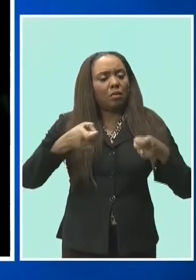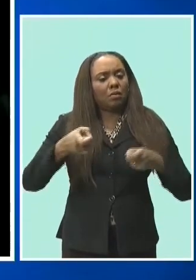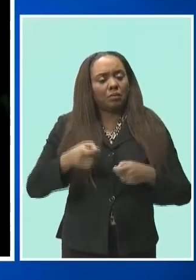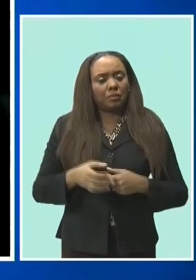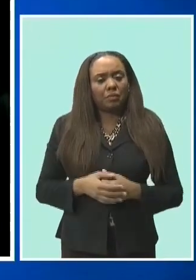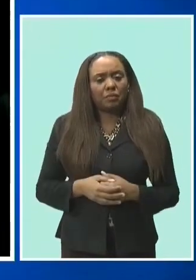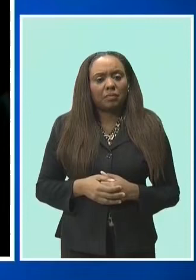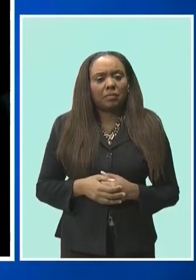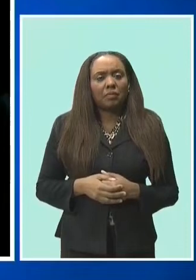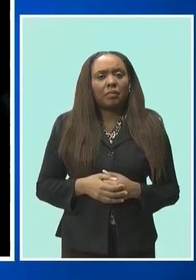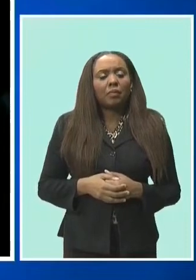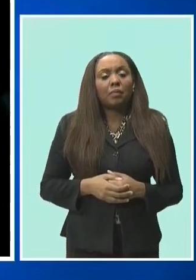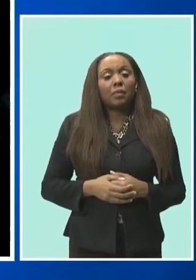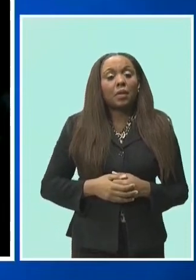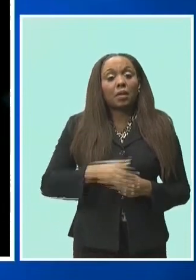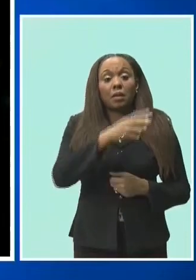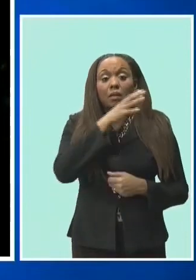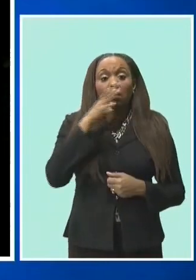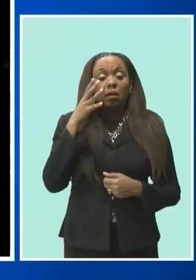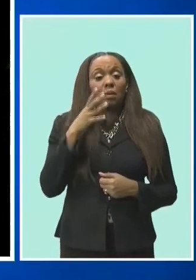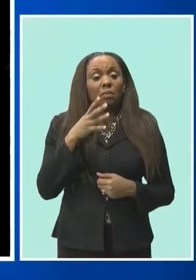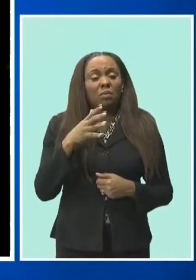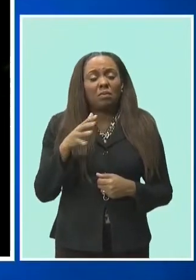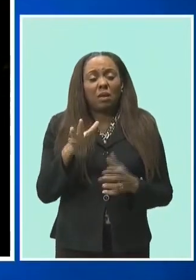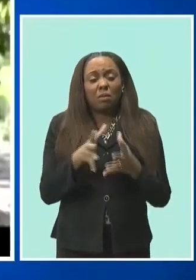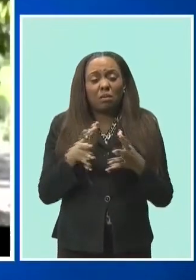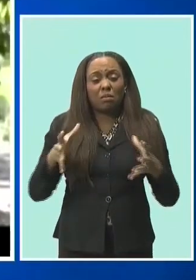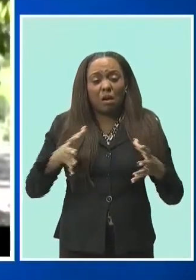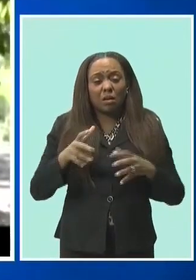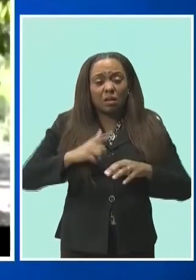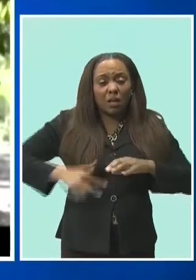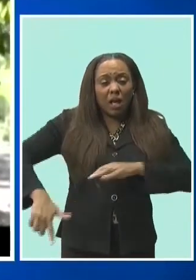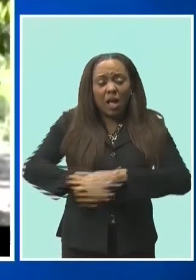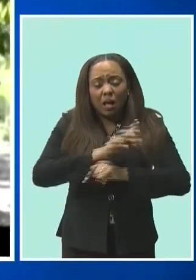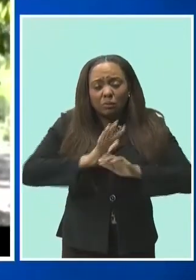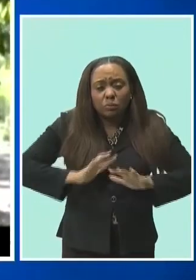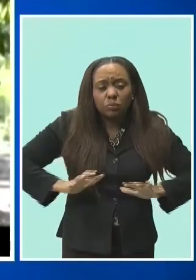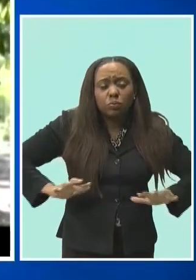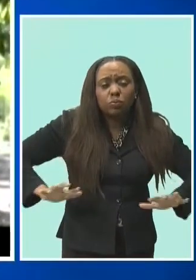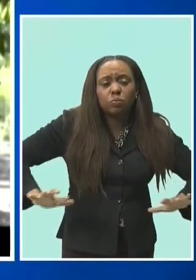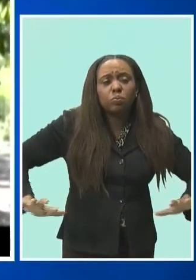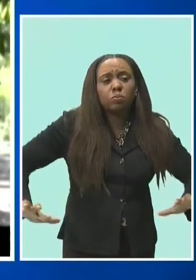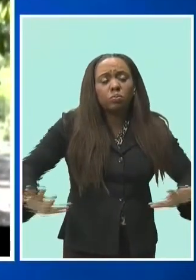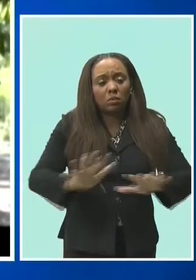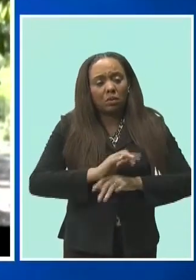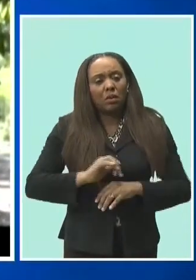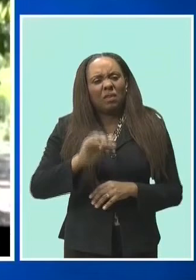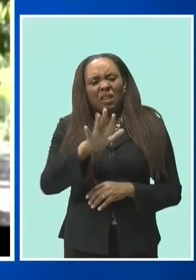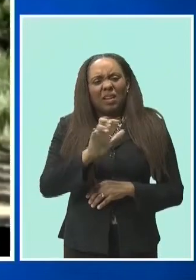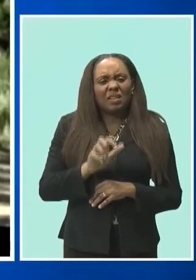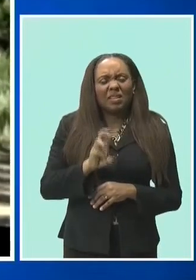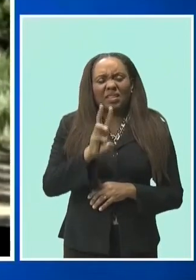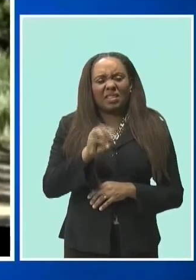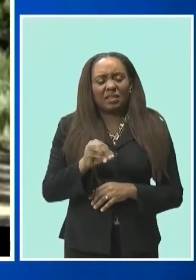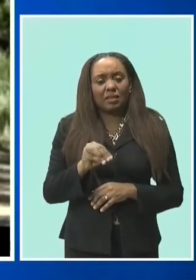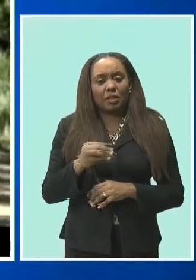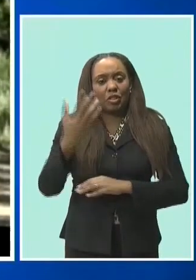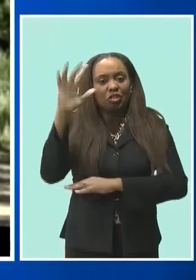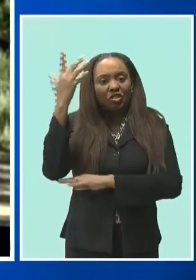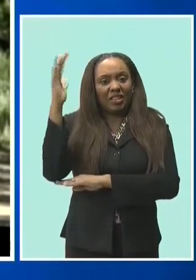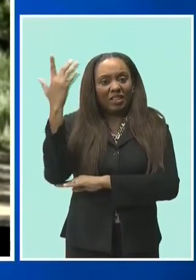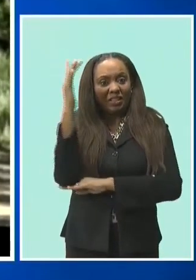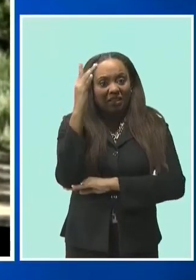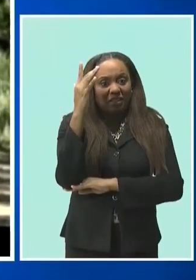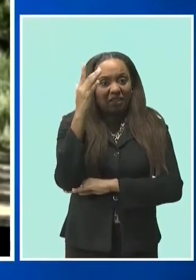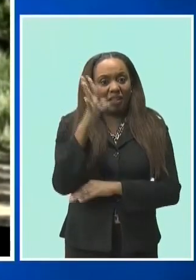Mr. Dawson's farm sits on 22 acres of land in St. Thomas with about 560 mango trees. He says he's